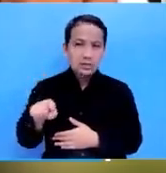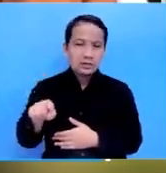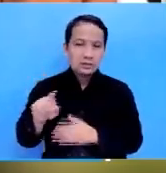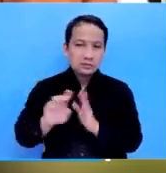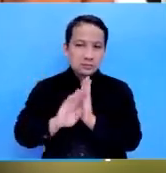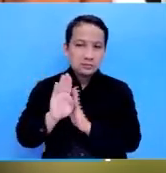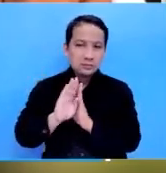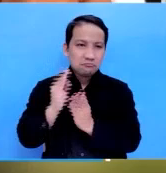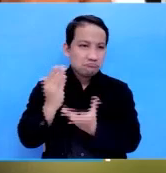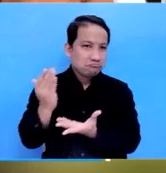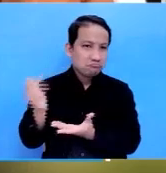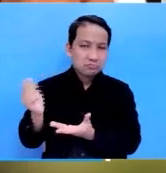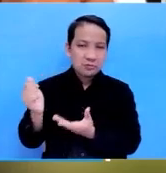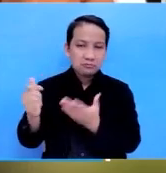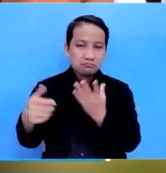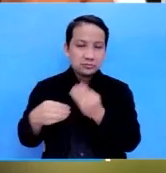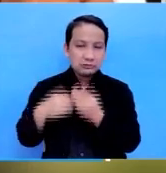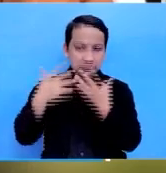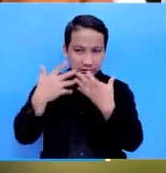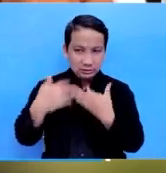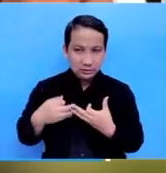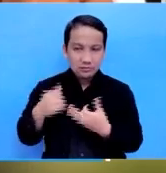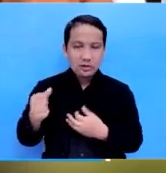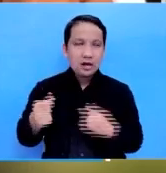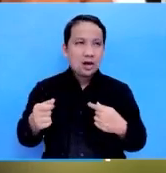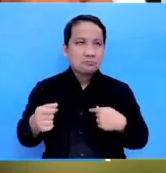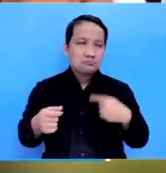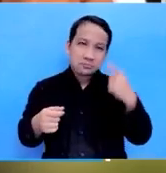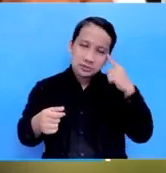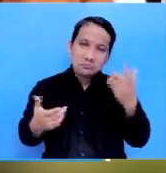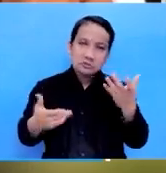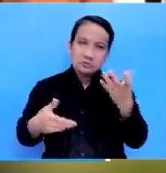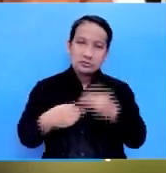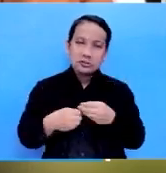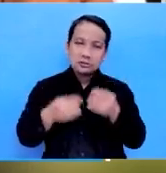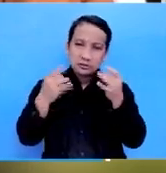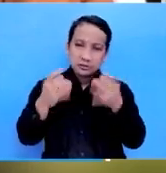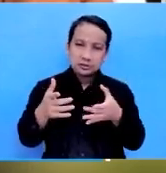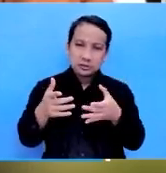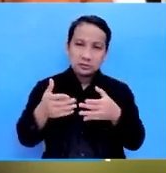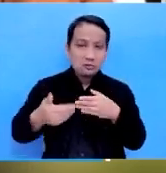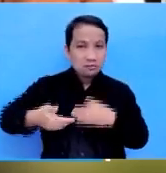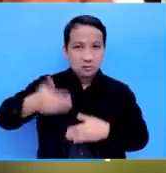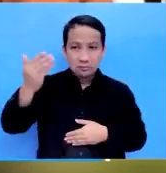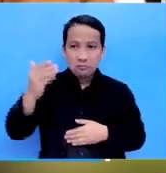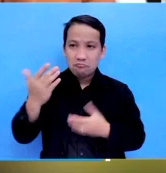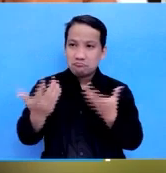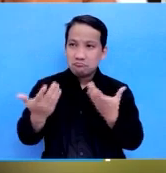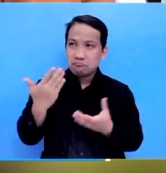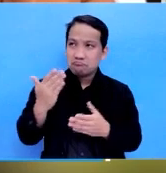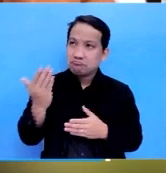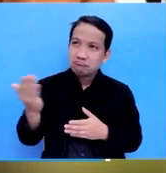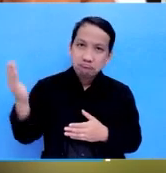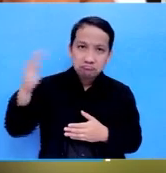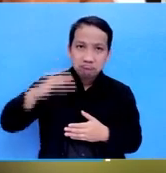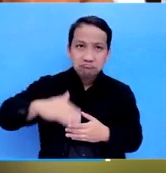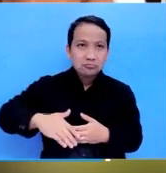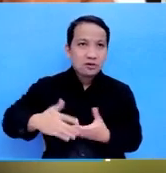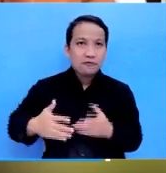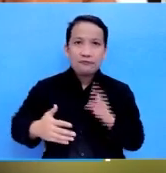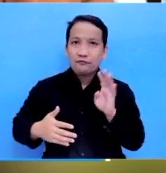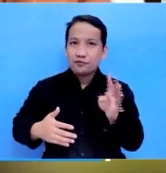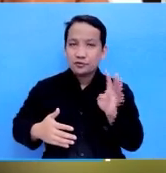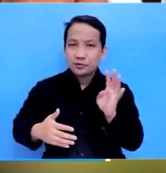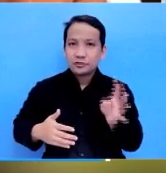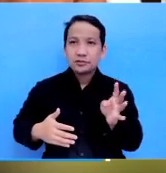nag-de-escalate or nag-escalate. I tend to think na pag nag-increase yung hospital utilization maybe to around 40, 50,